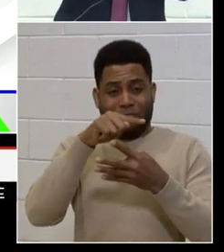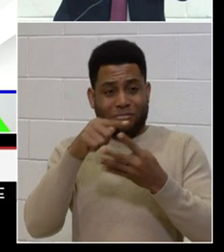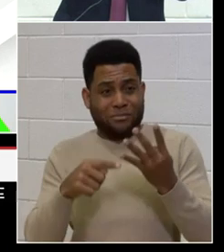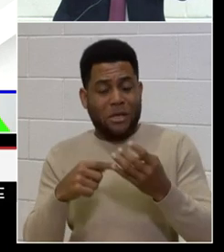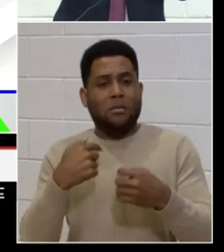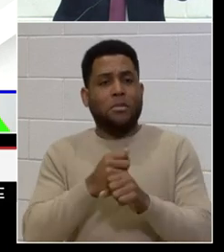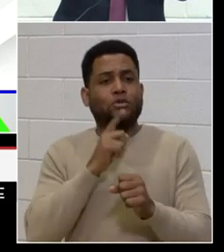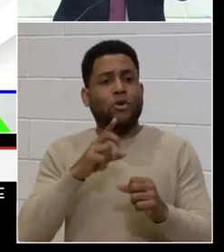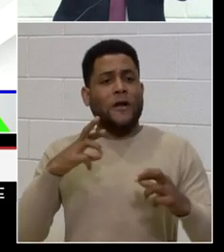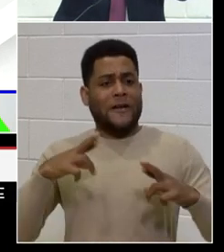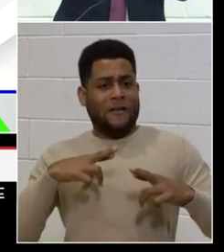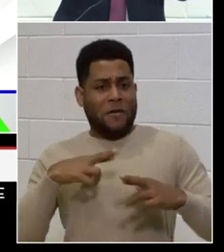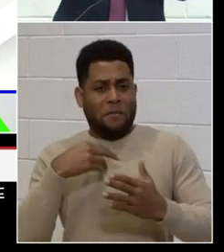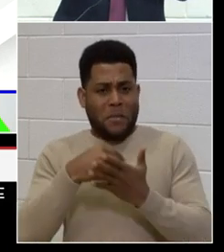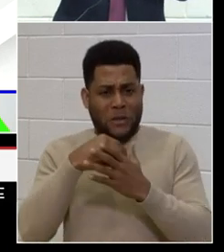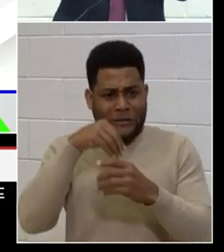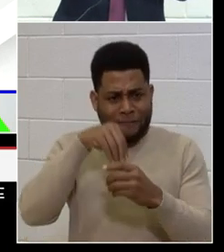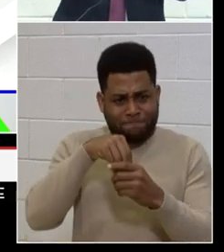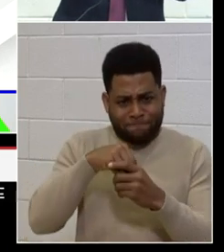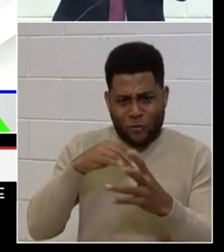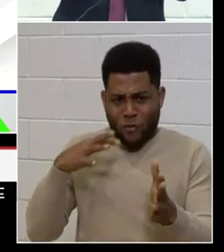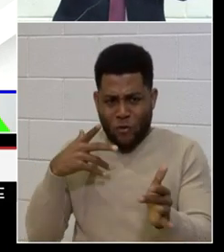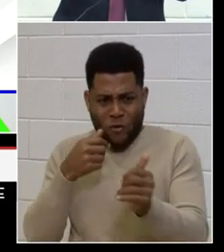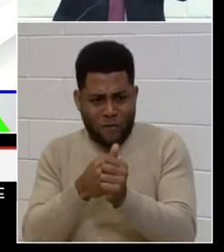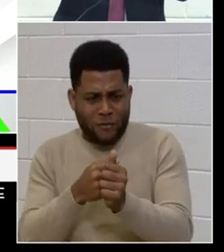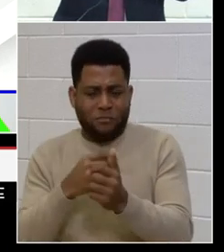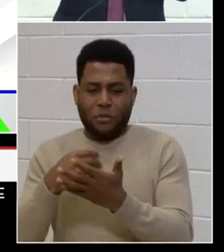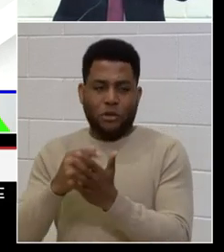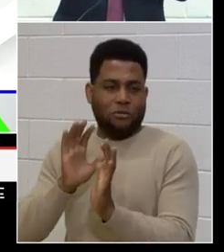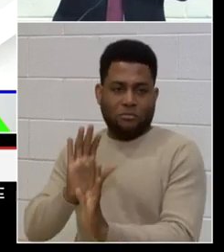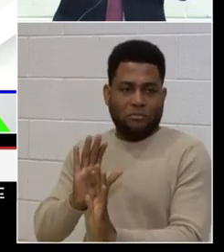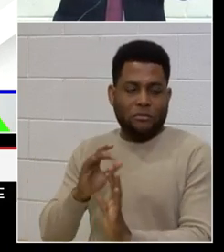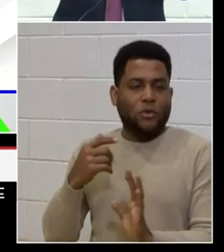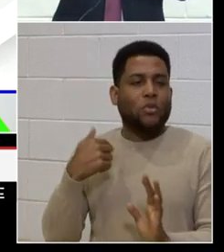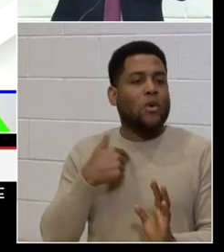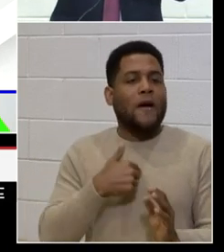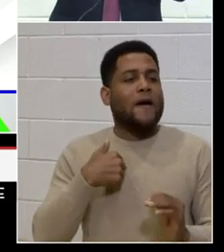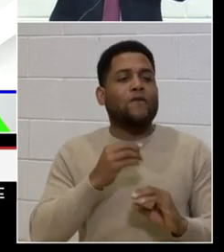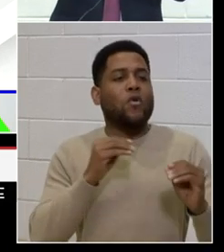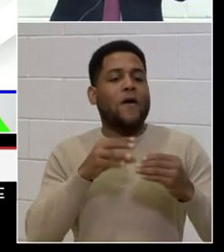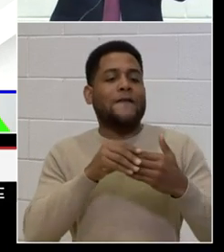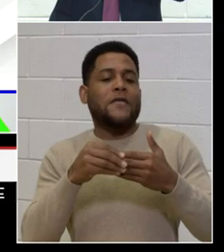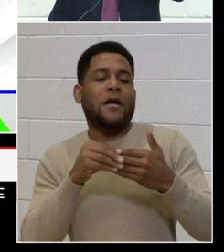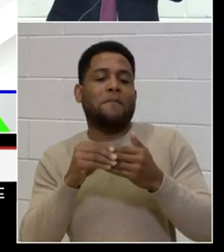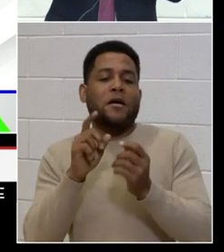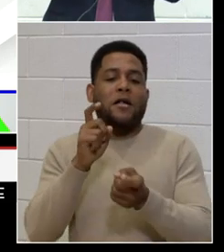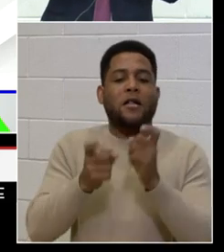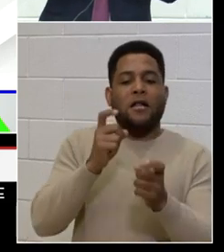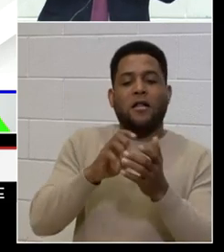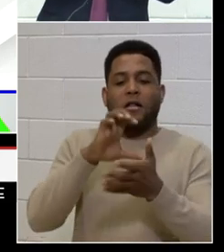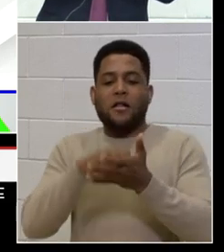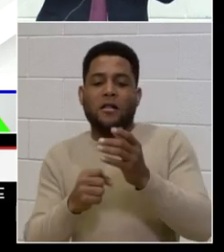it's dedicated funding that we don't have a lot of flexibility to be able to adjust. The next largest part of